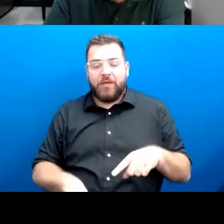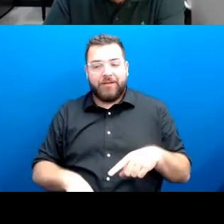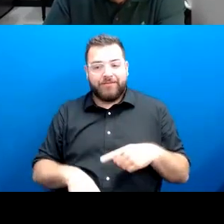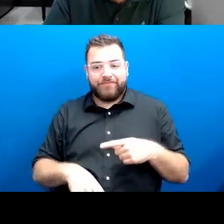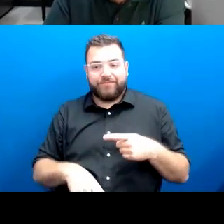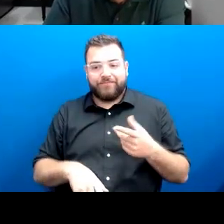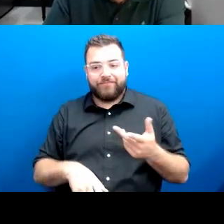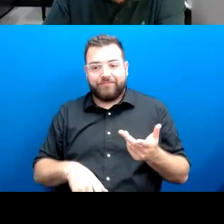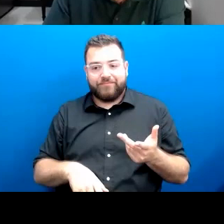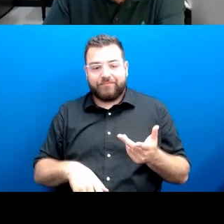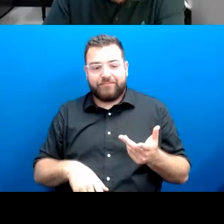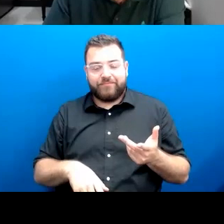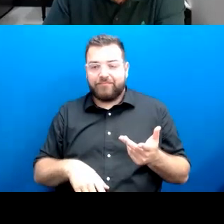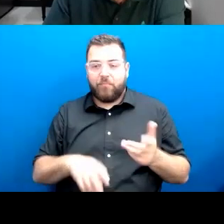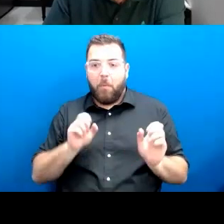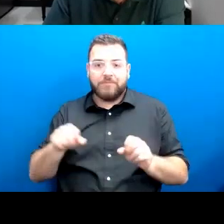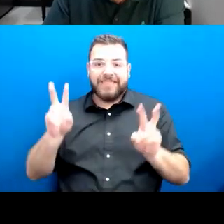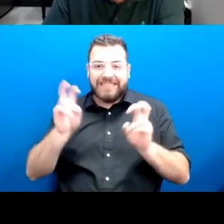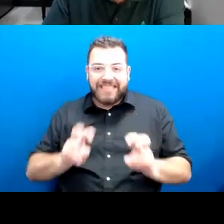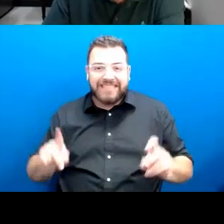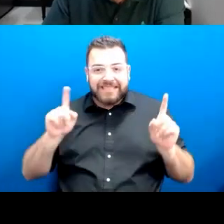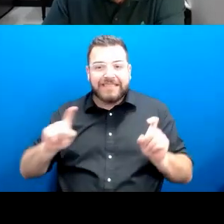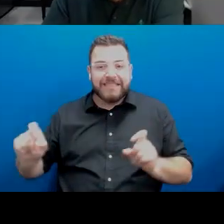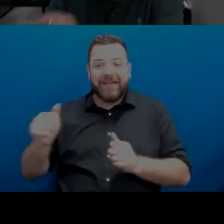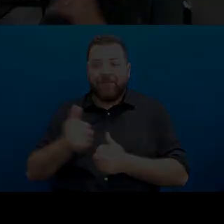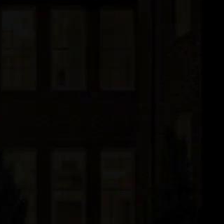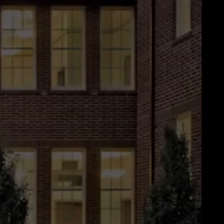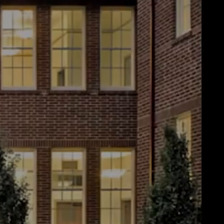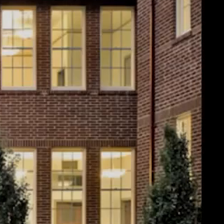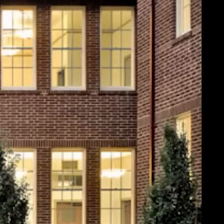assess all of those, right? Yeah, yes.